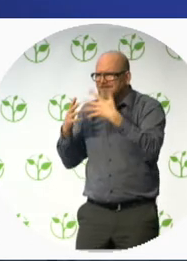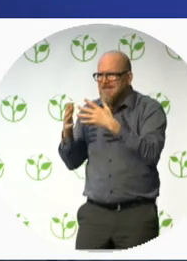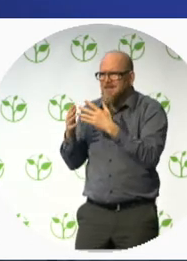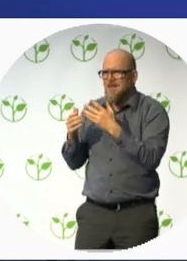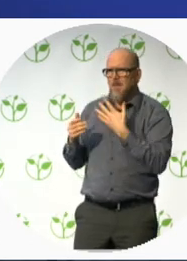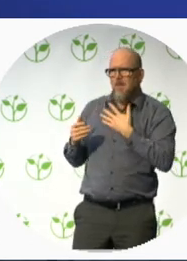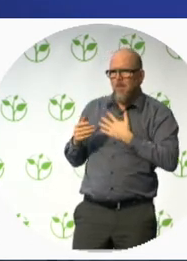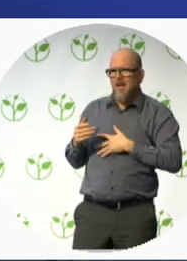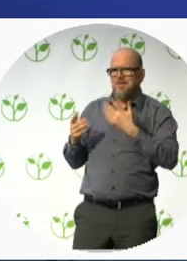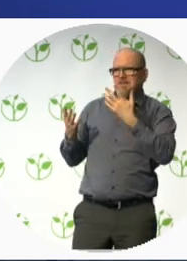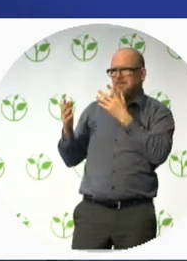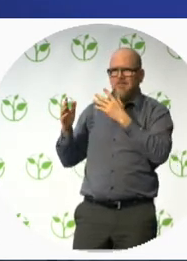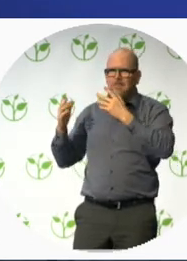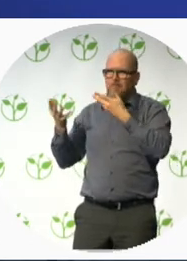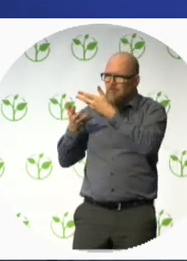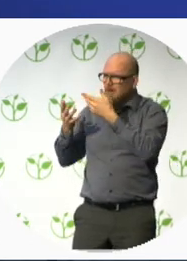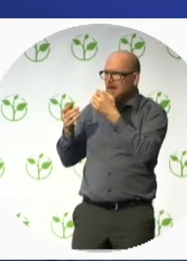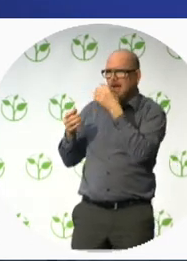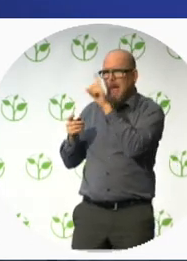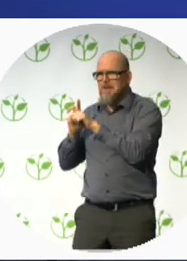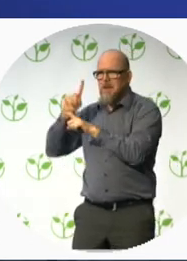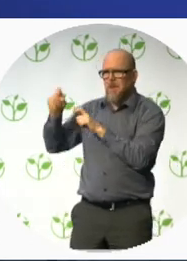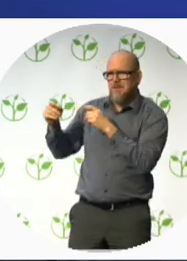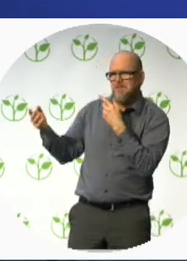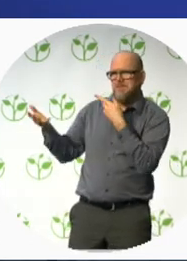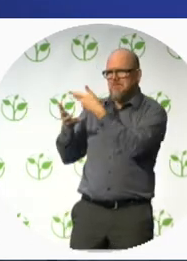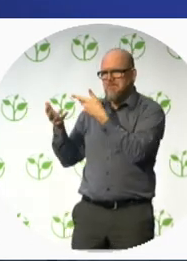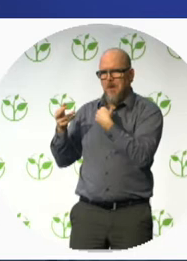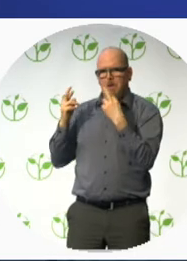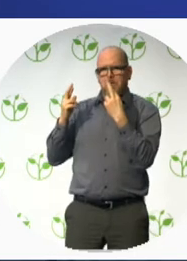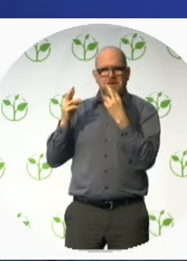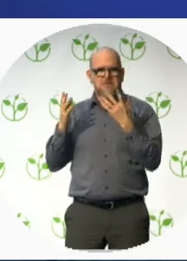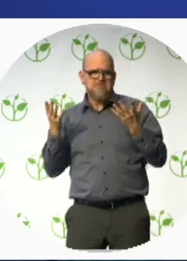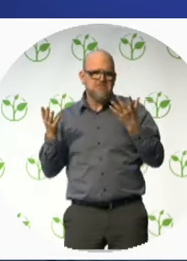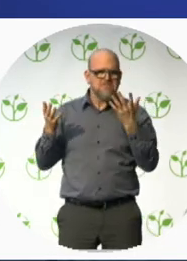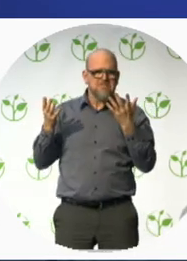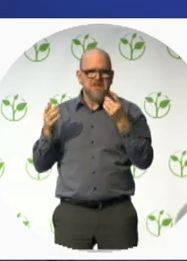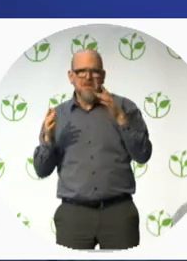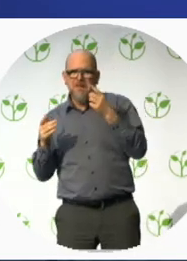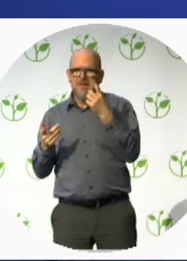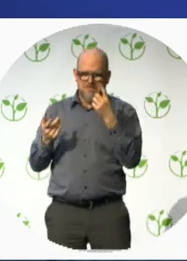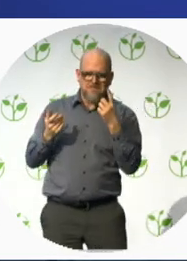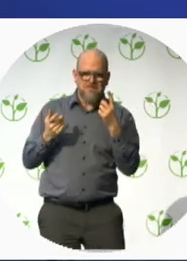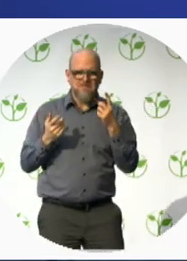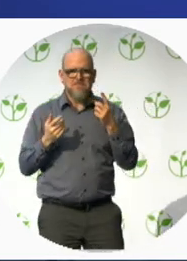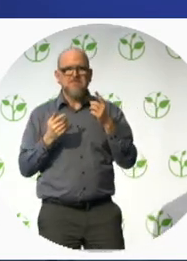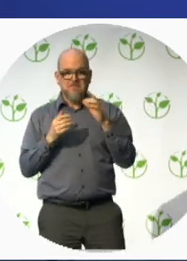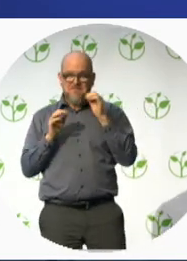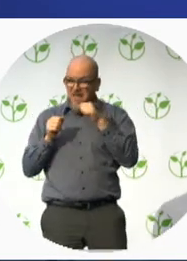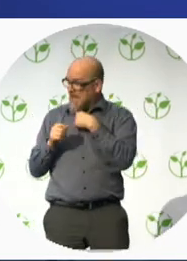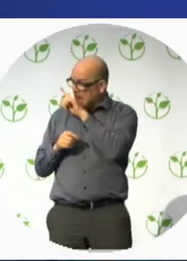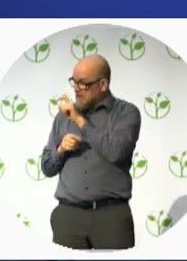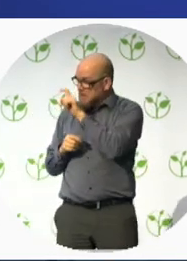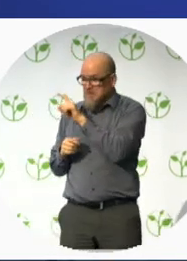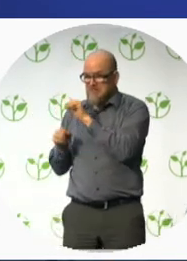with them about, and I hope you don't mind if I throw out just one or two questions. And first, I was